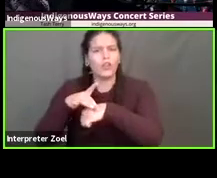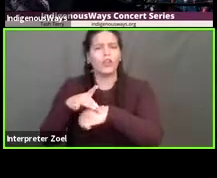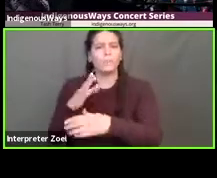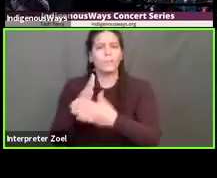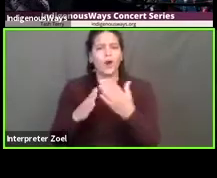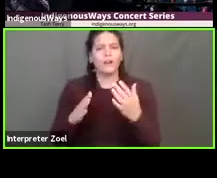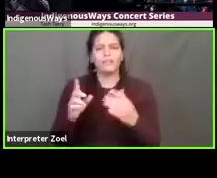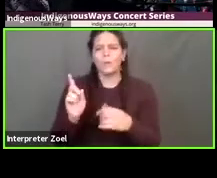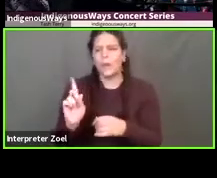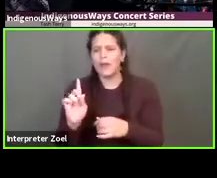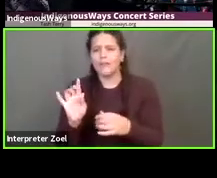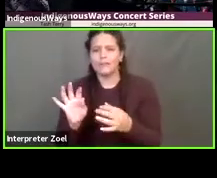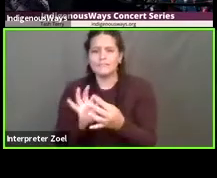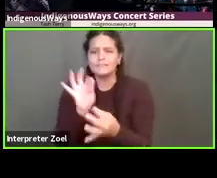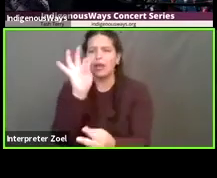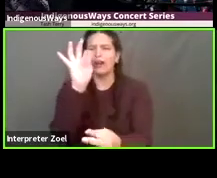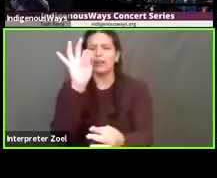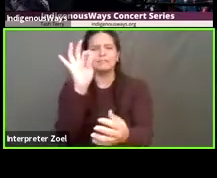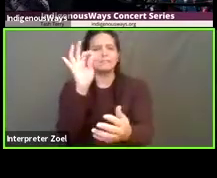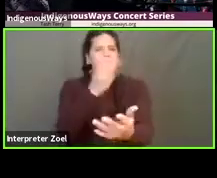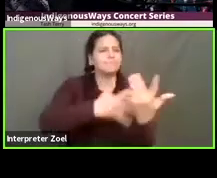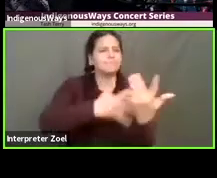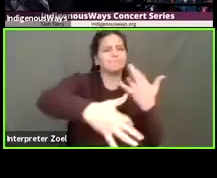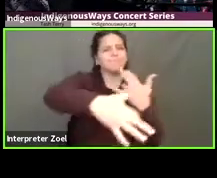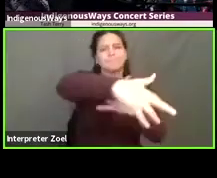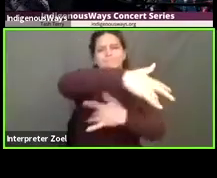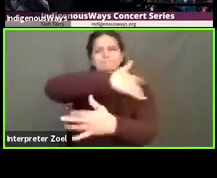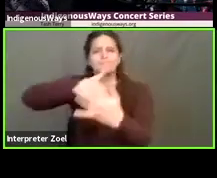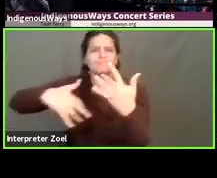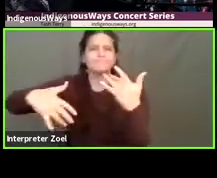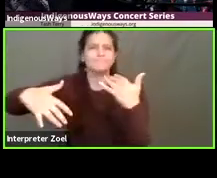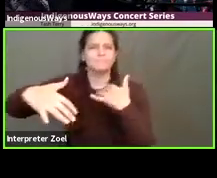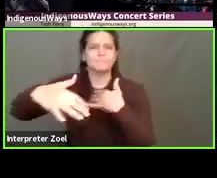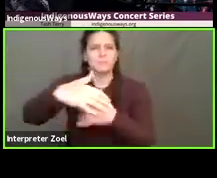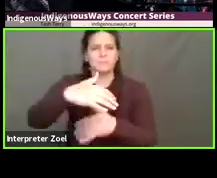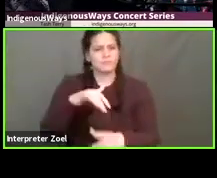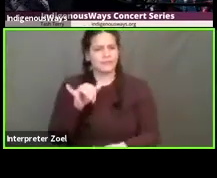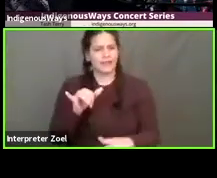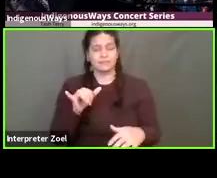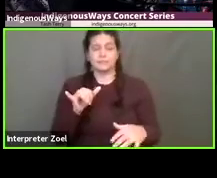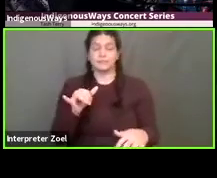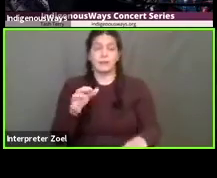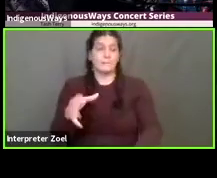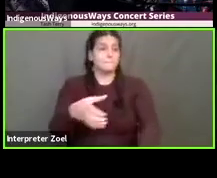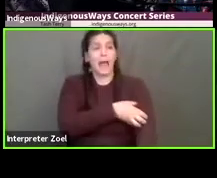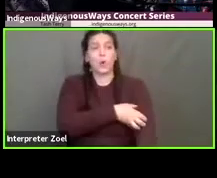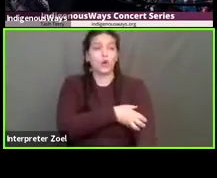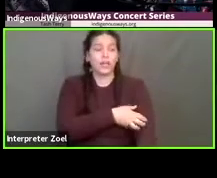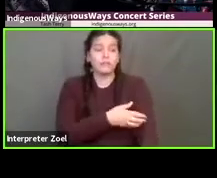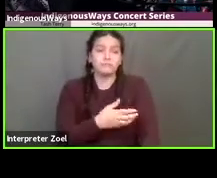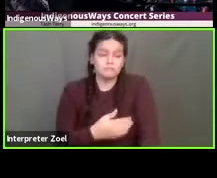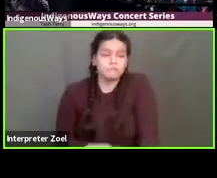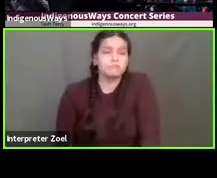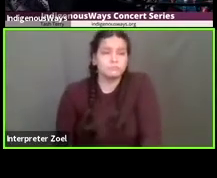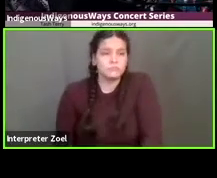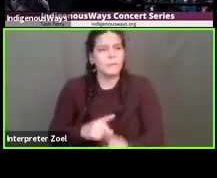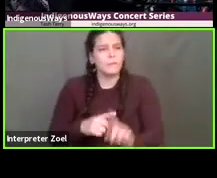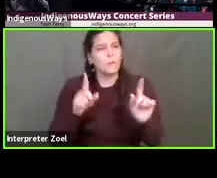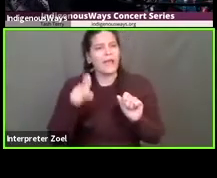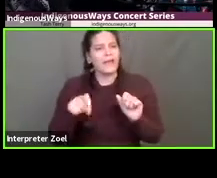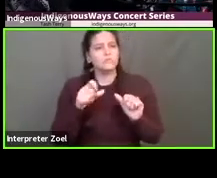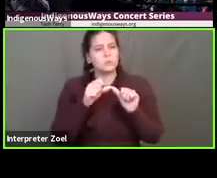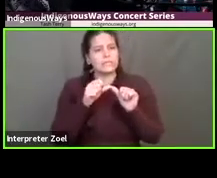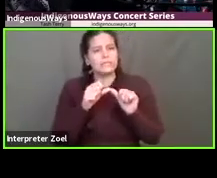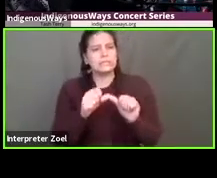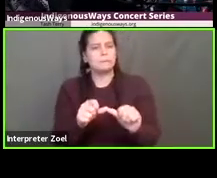go. It's just it's incredibly empowering, you know. But we have to keep waking each other